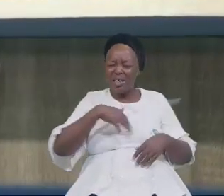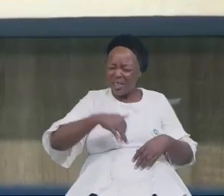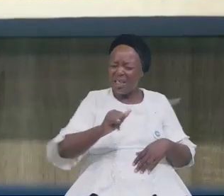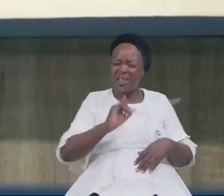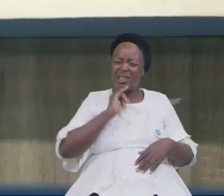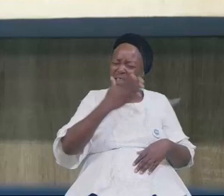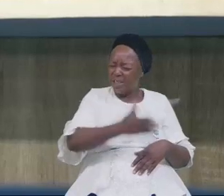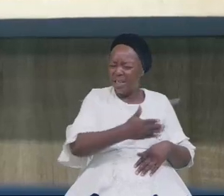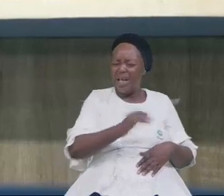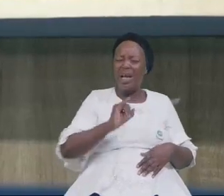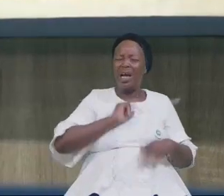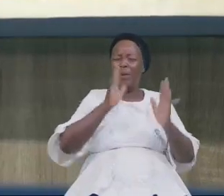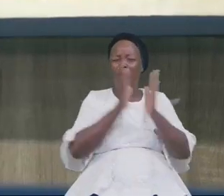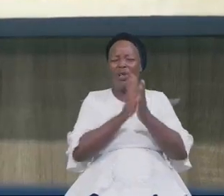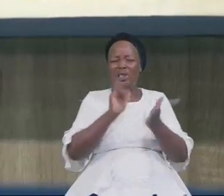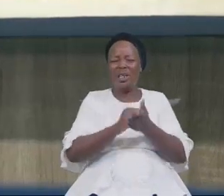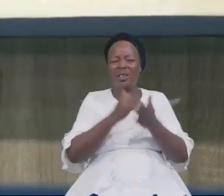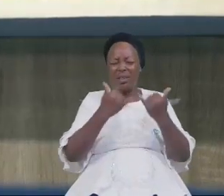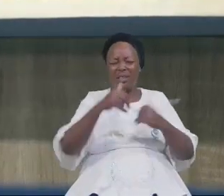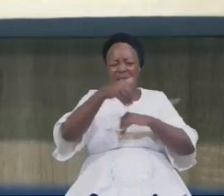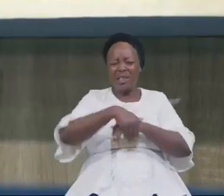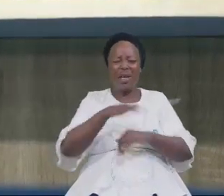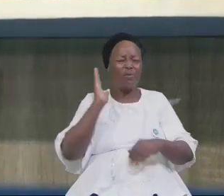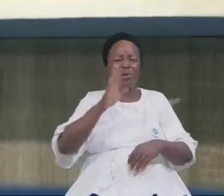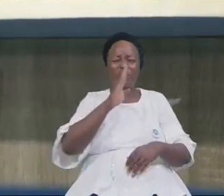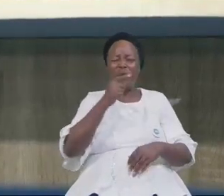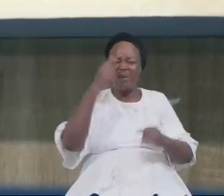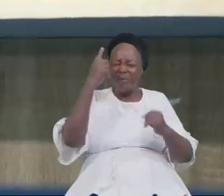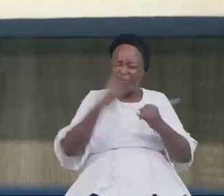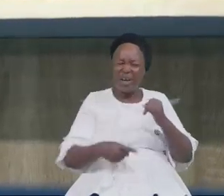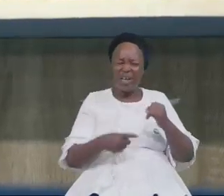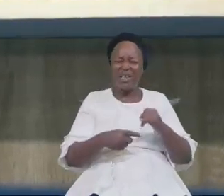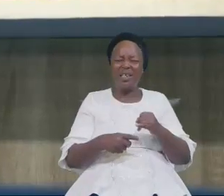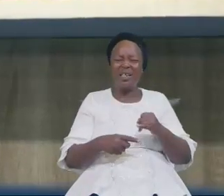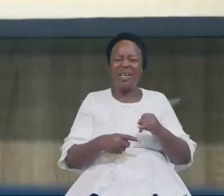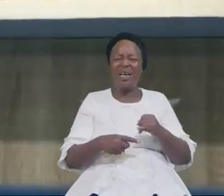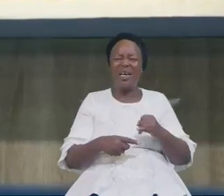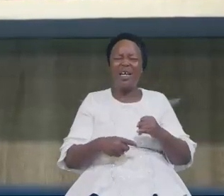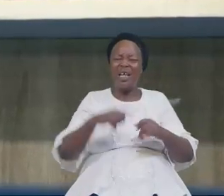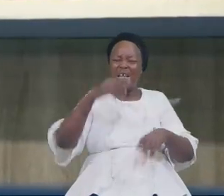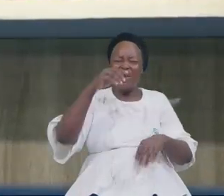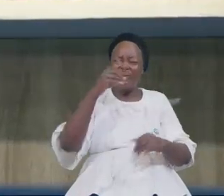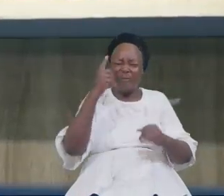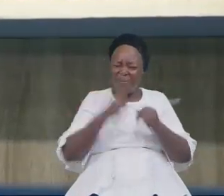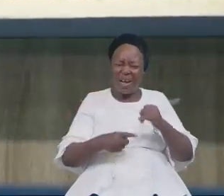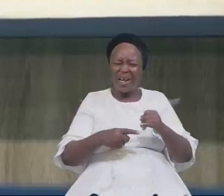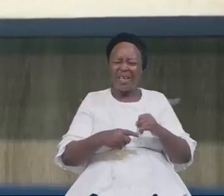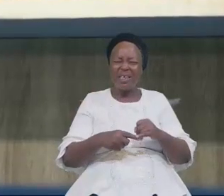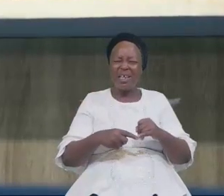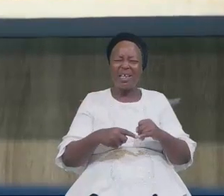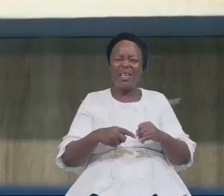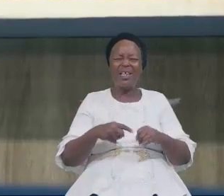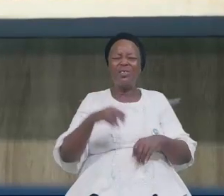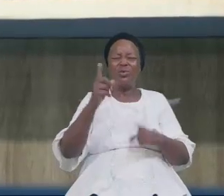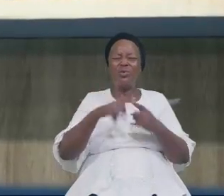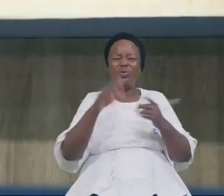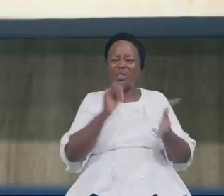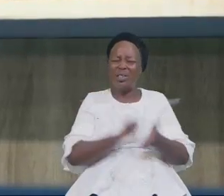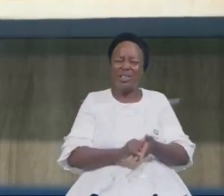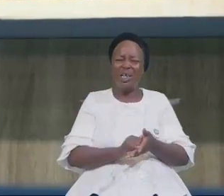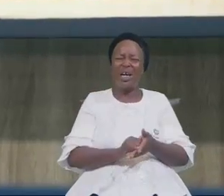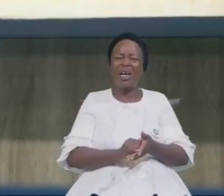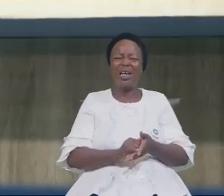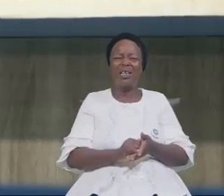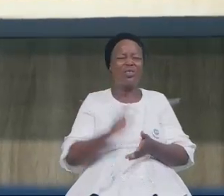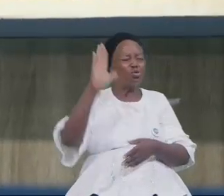pray that tonight will be the final end to that long-standing problem,